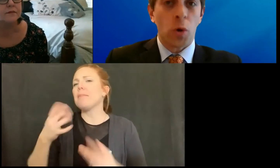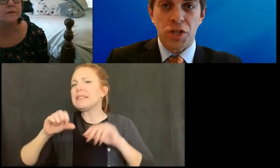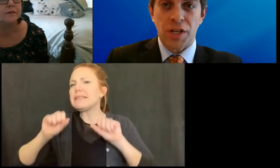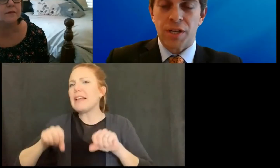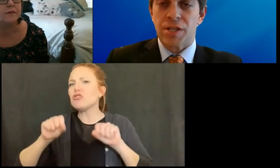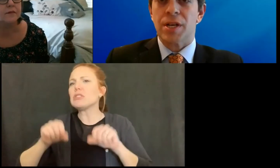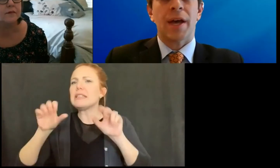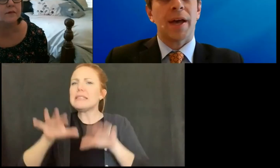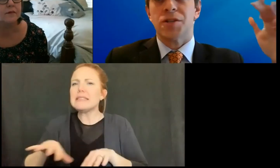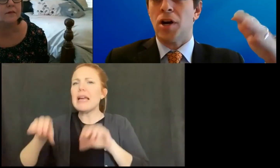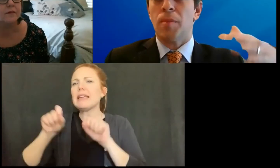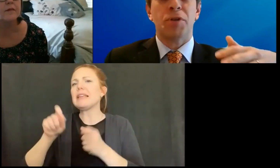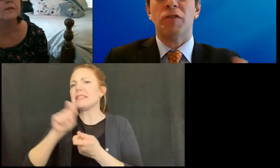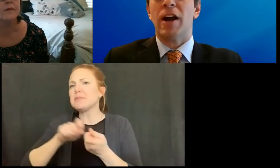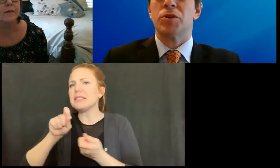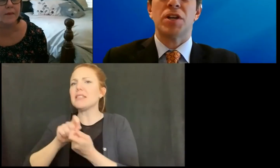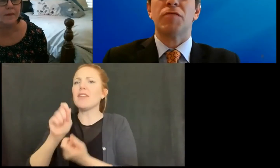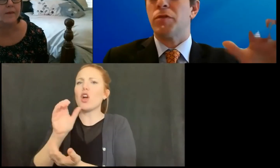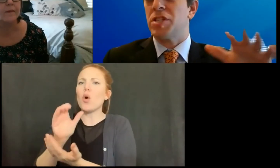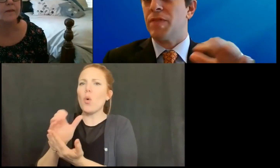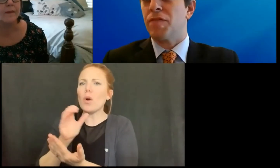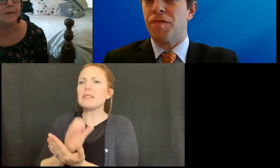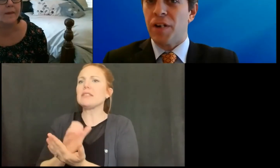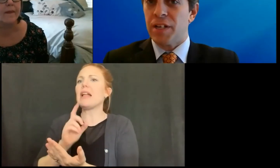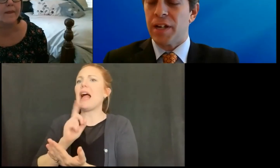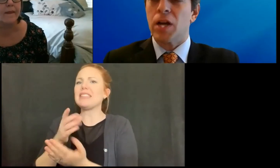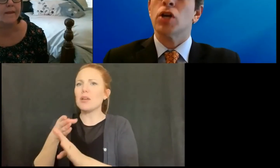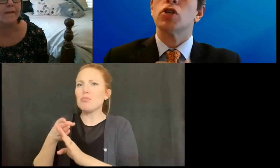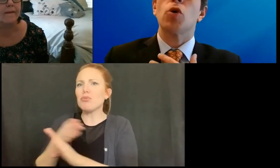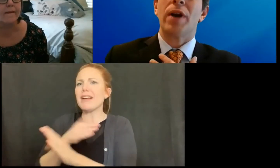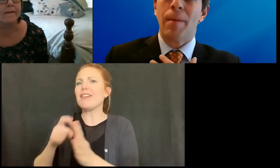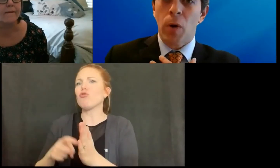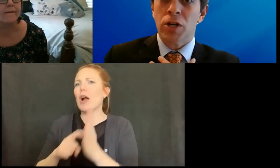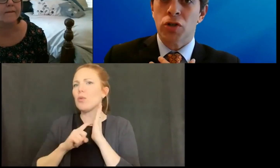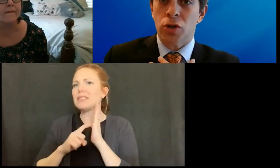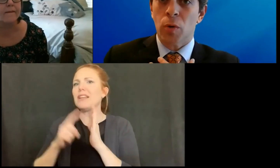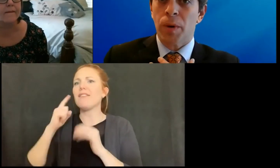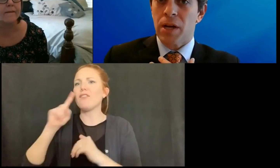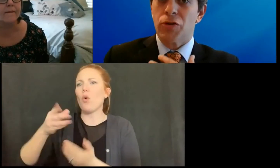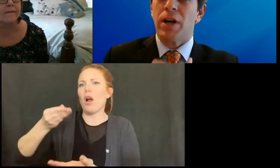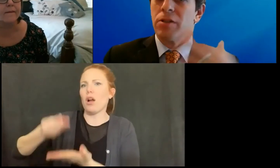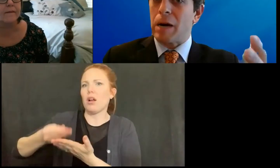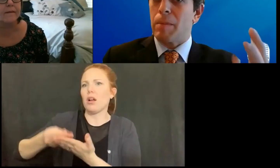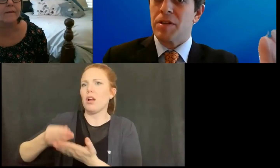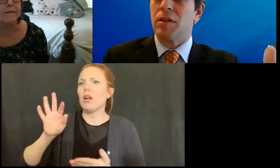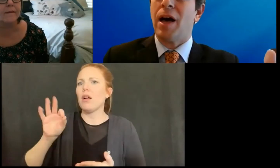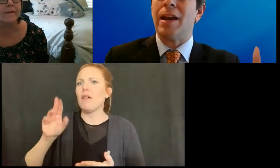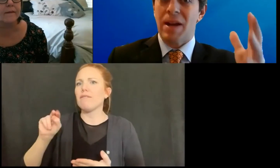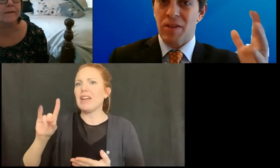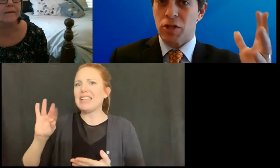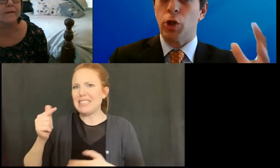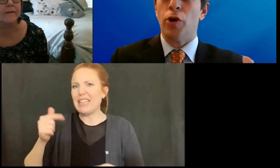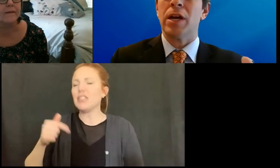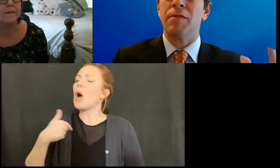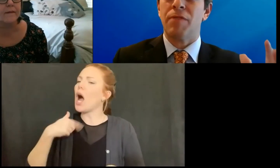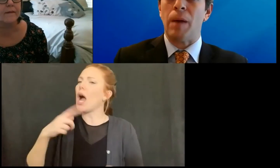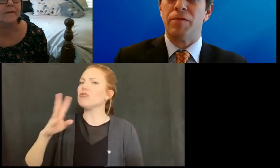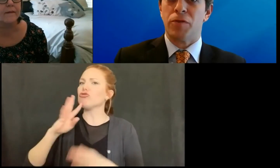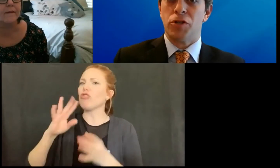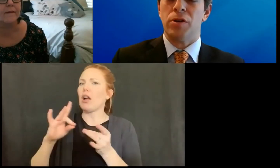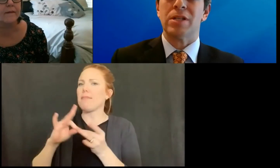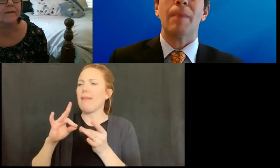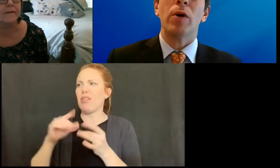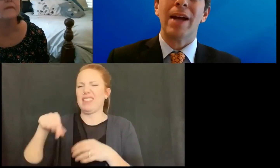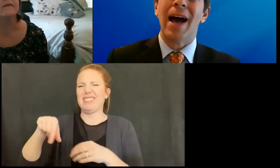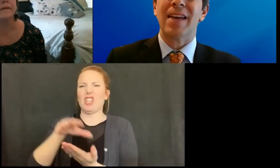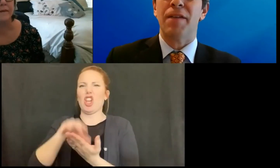certain courses is a prerequisite for receiving funding. So what I'm going to do, and I try to talk about this a lot and make this a learning environment